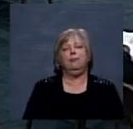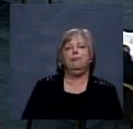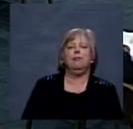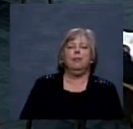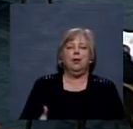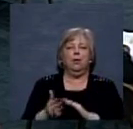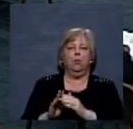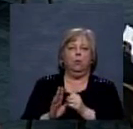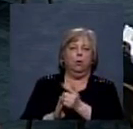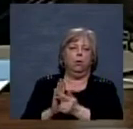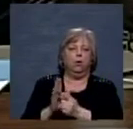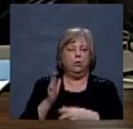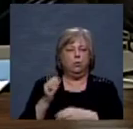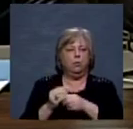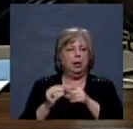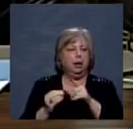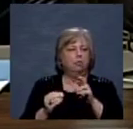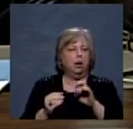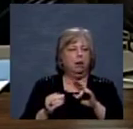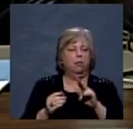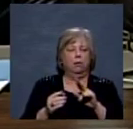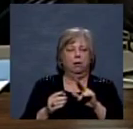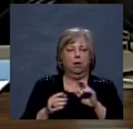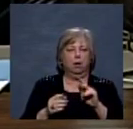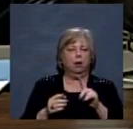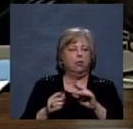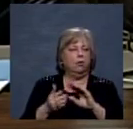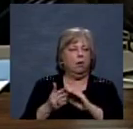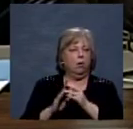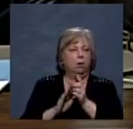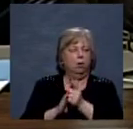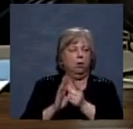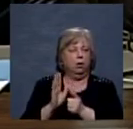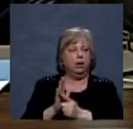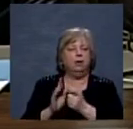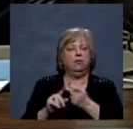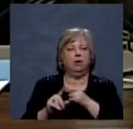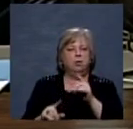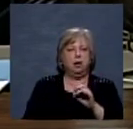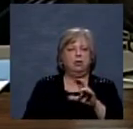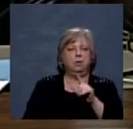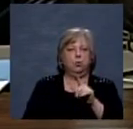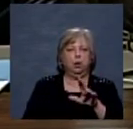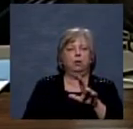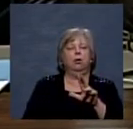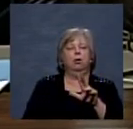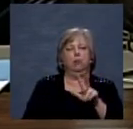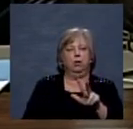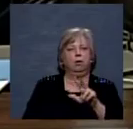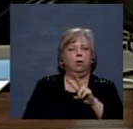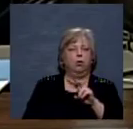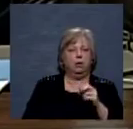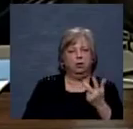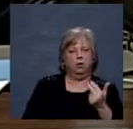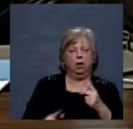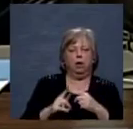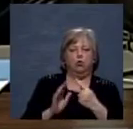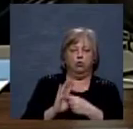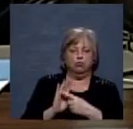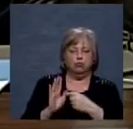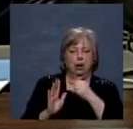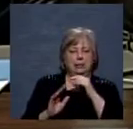An ordinance to amend Little Rock, Arkansas, ordinance number 20,824 of December 23rd, 2013, to correct to correct an